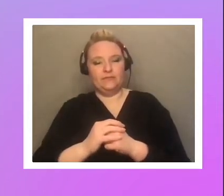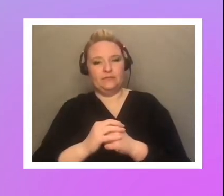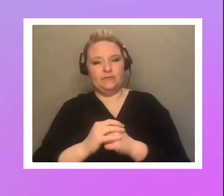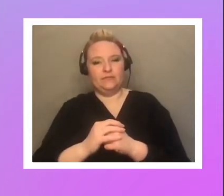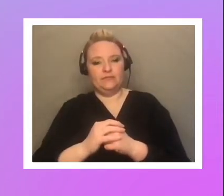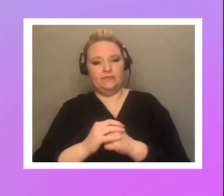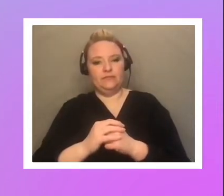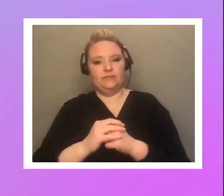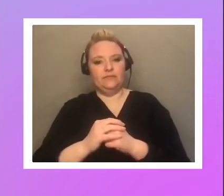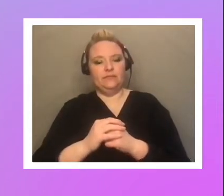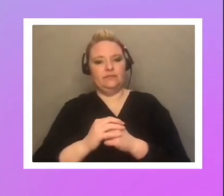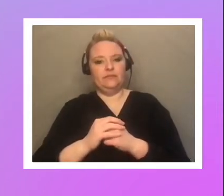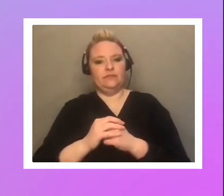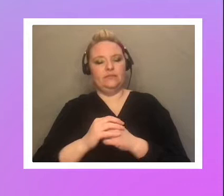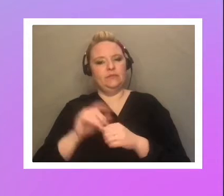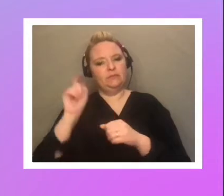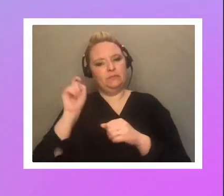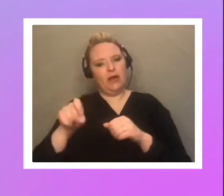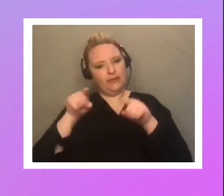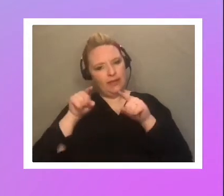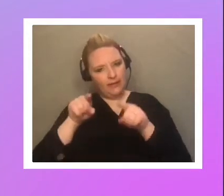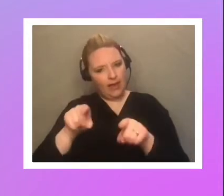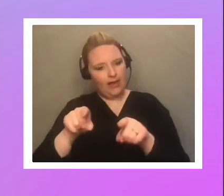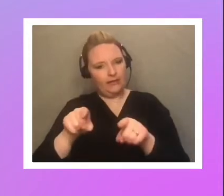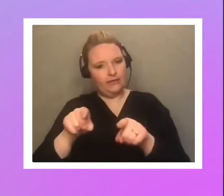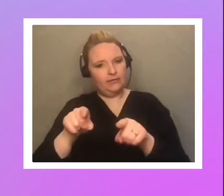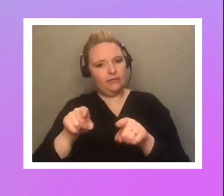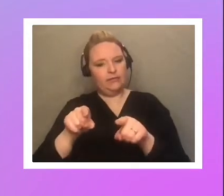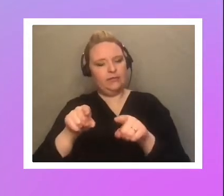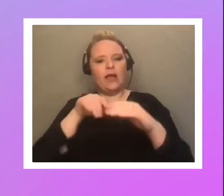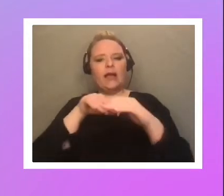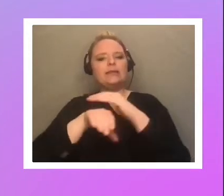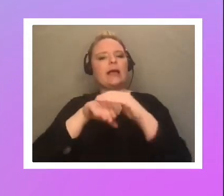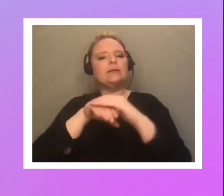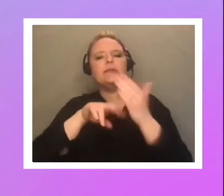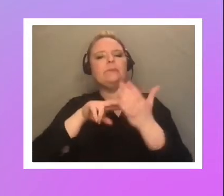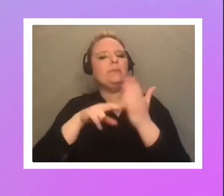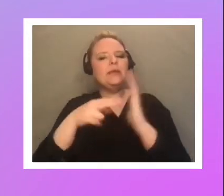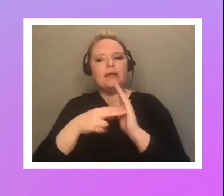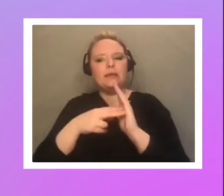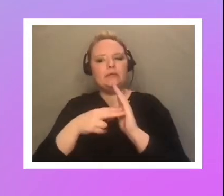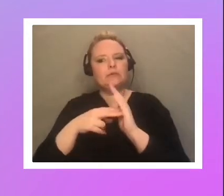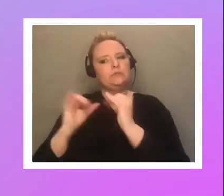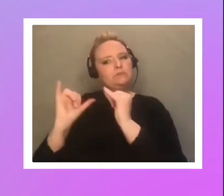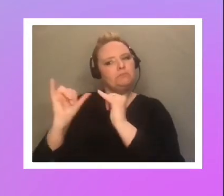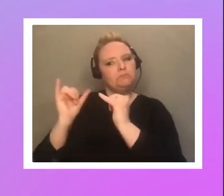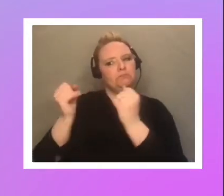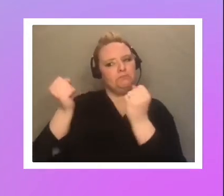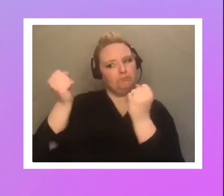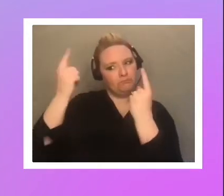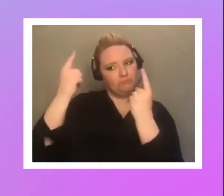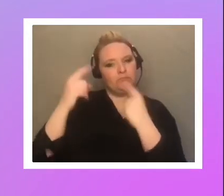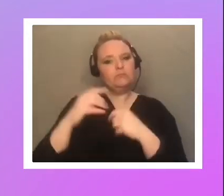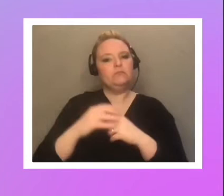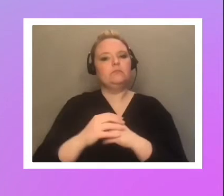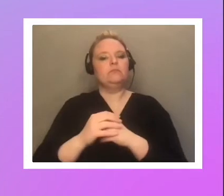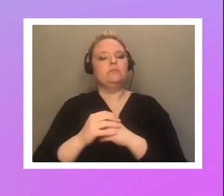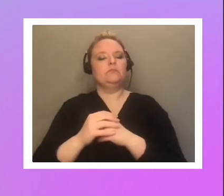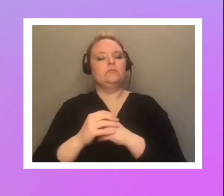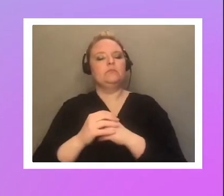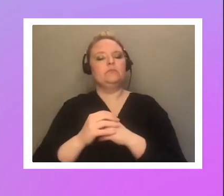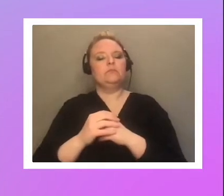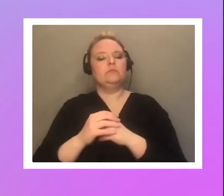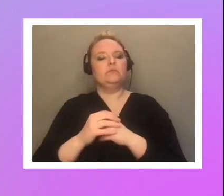you all are aligned on what accessibility means. The other thing is